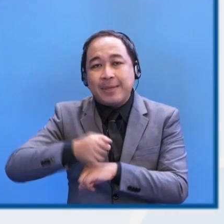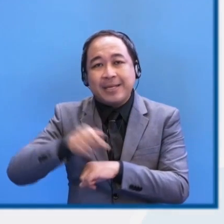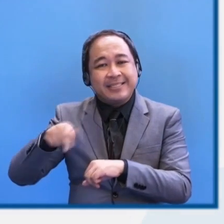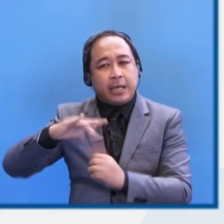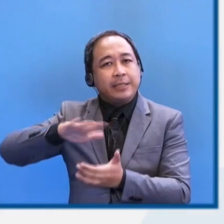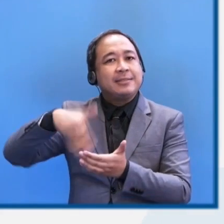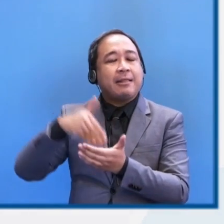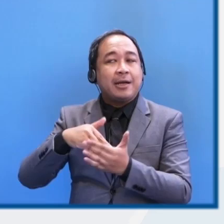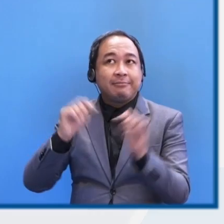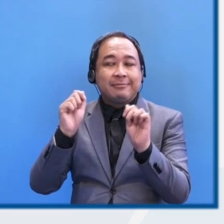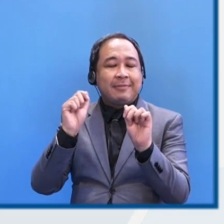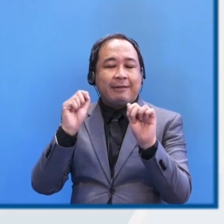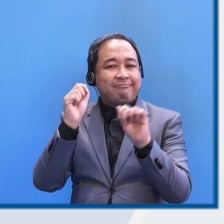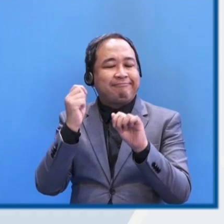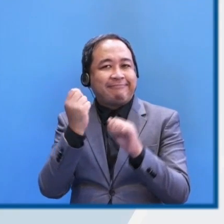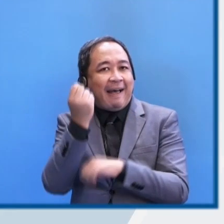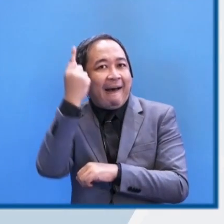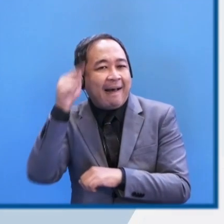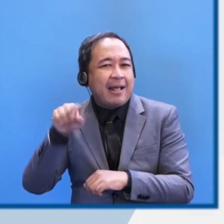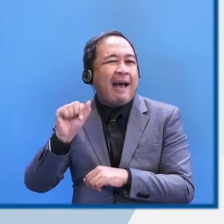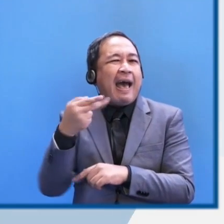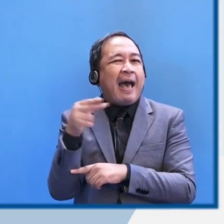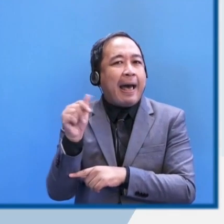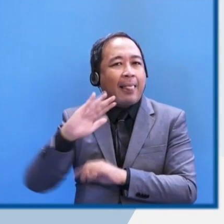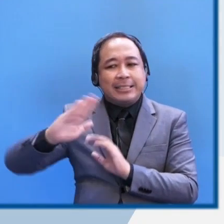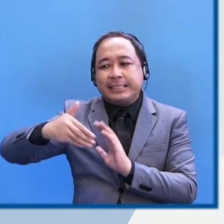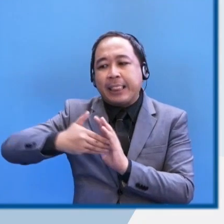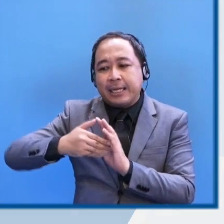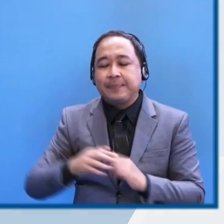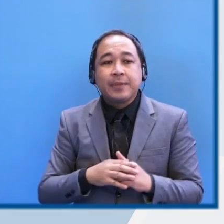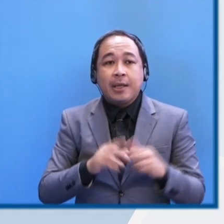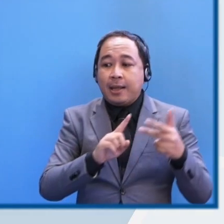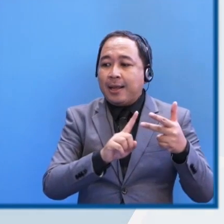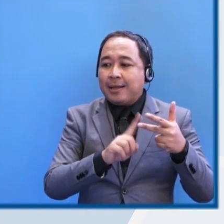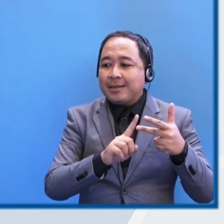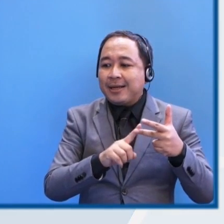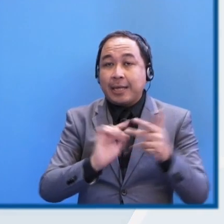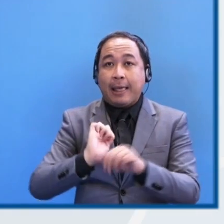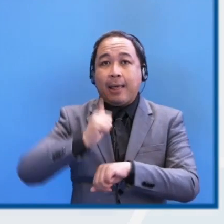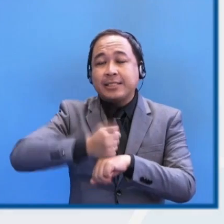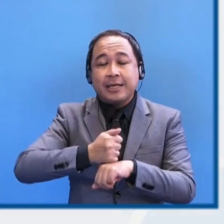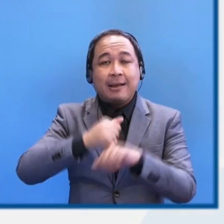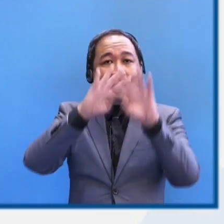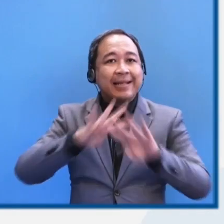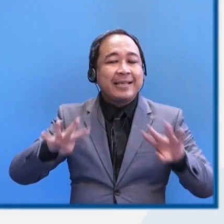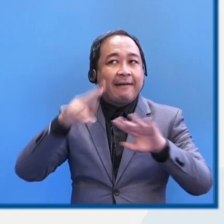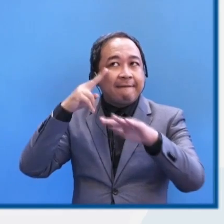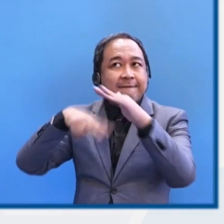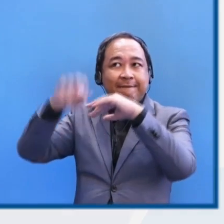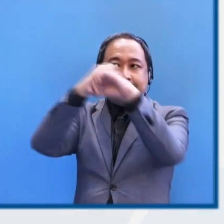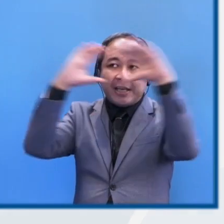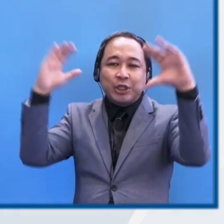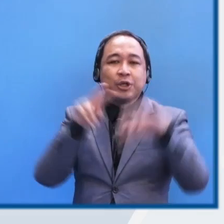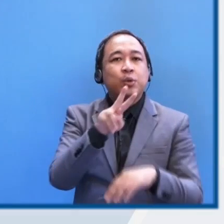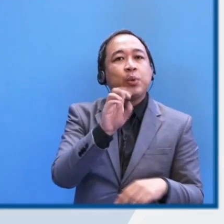the adoption and implementation of the ADMER work program, the adoption of the ASEAN Vision in 2025